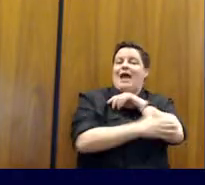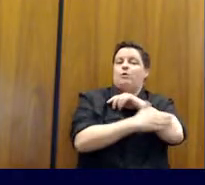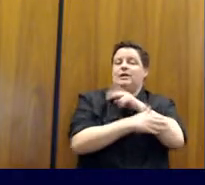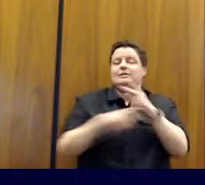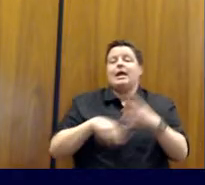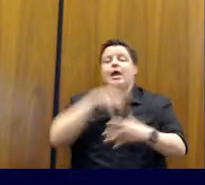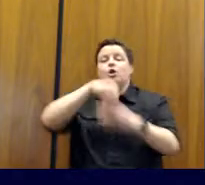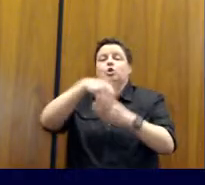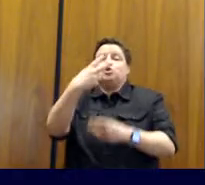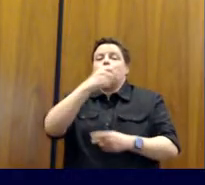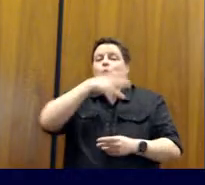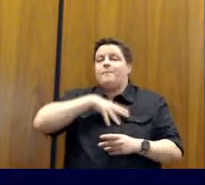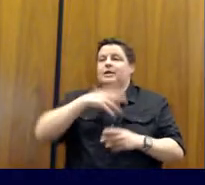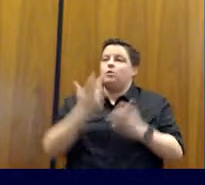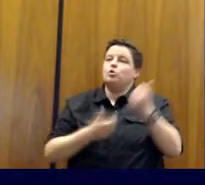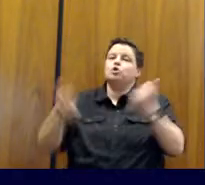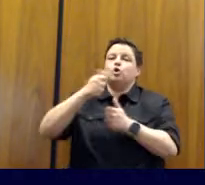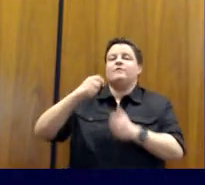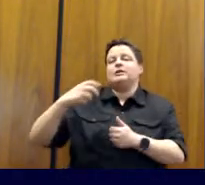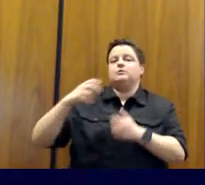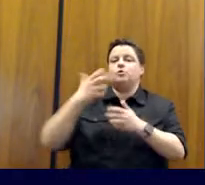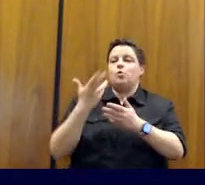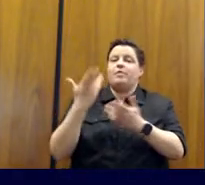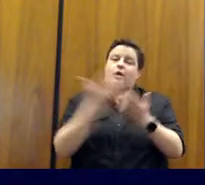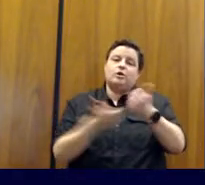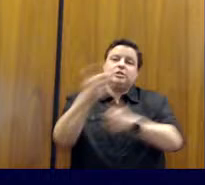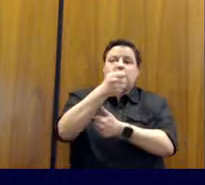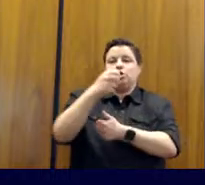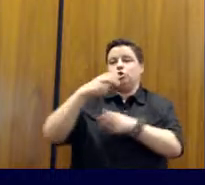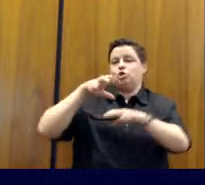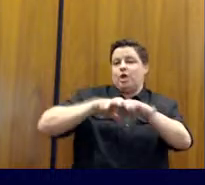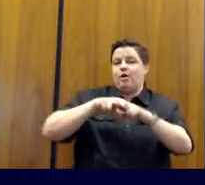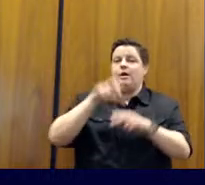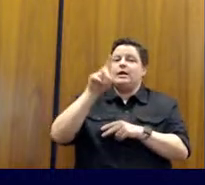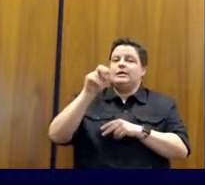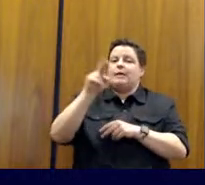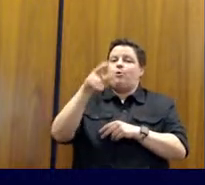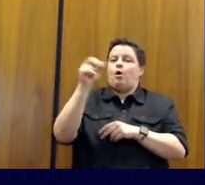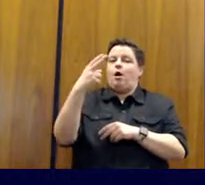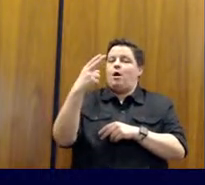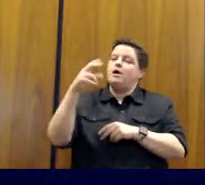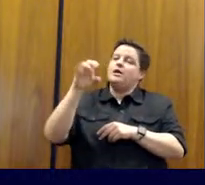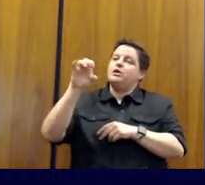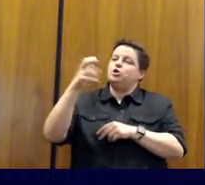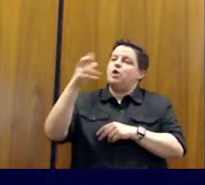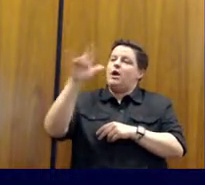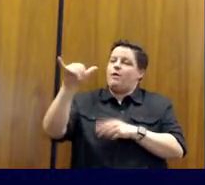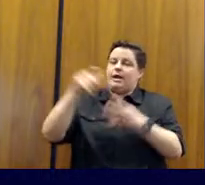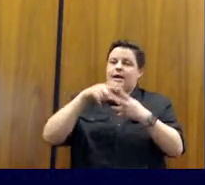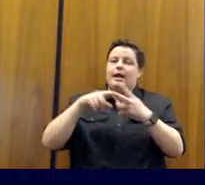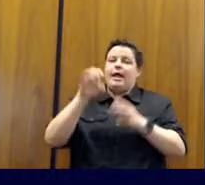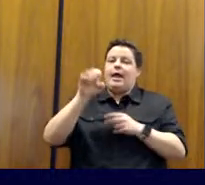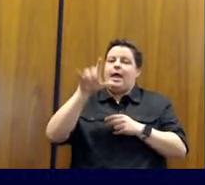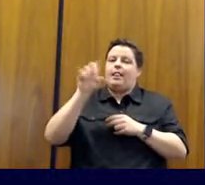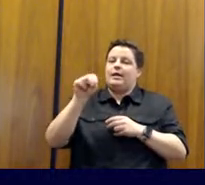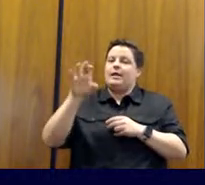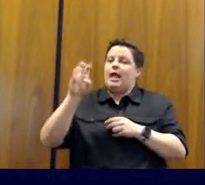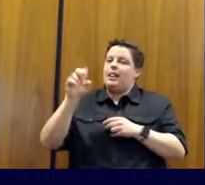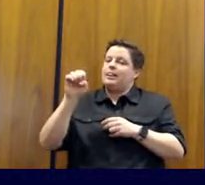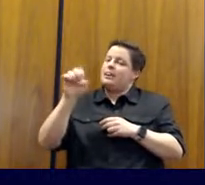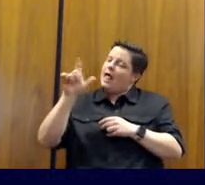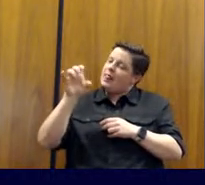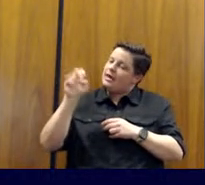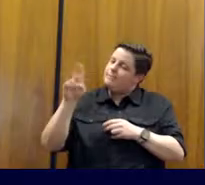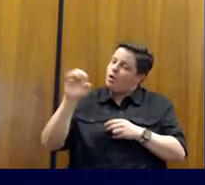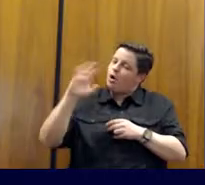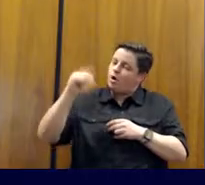who served as chair of the Board of County Commissioners, Deborah Cherry and Ellen Ellenberg. And whereas 2 notable women are